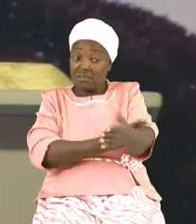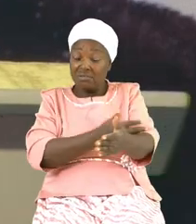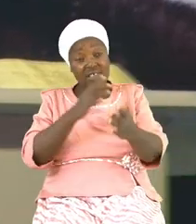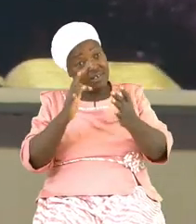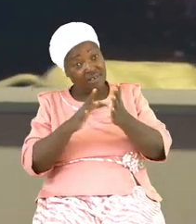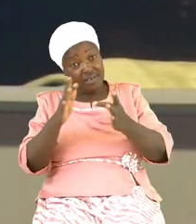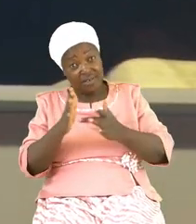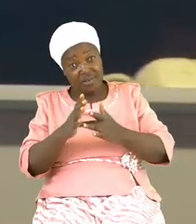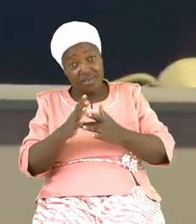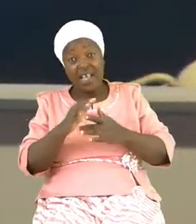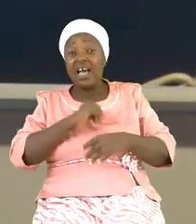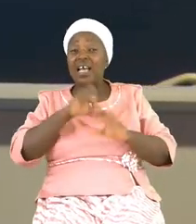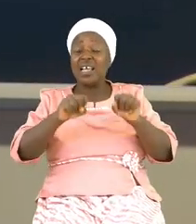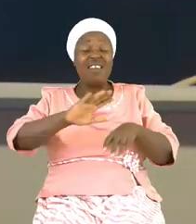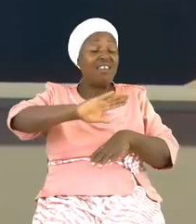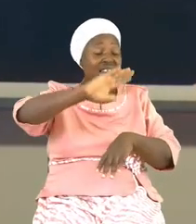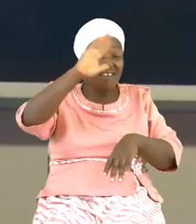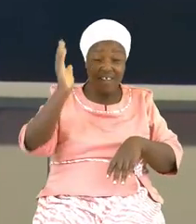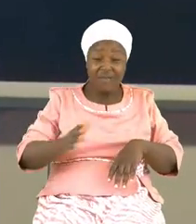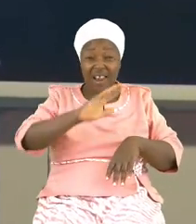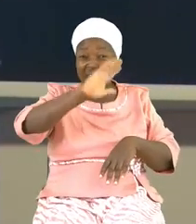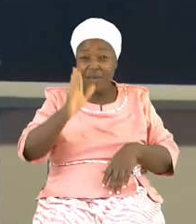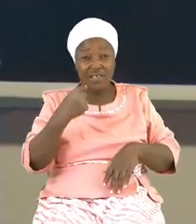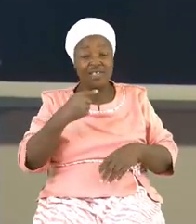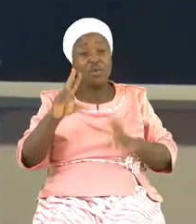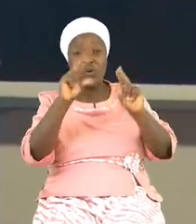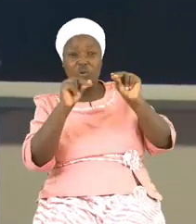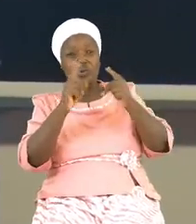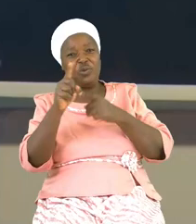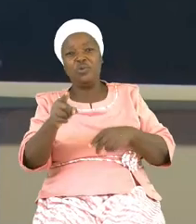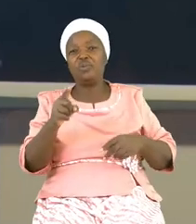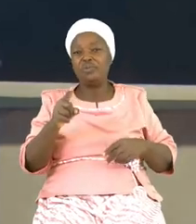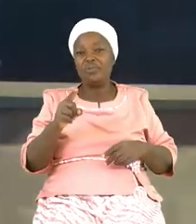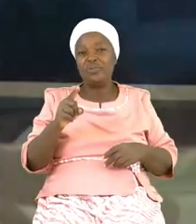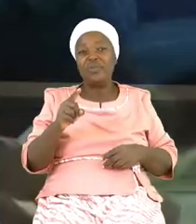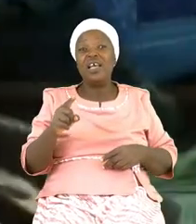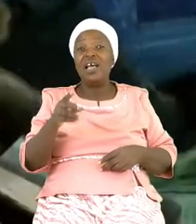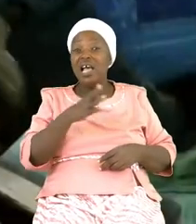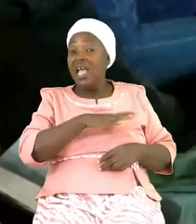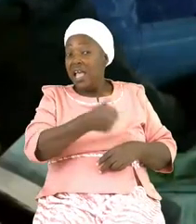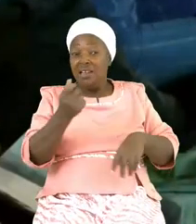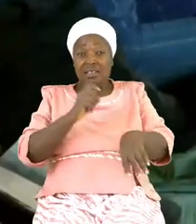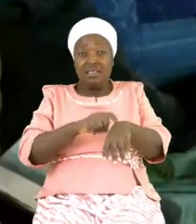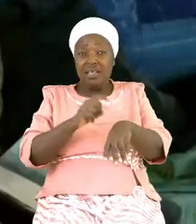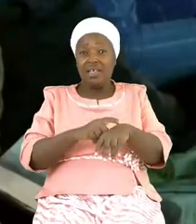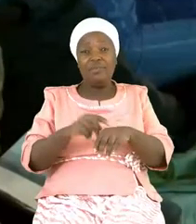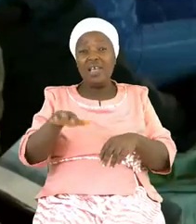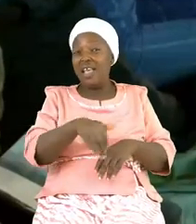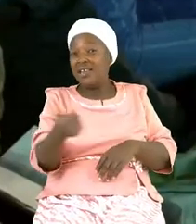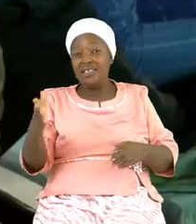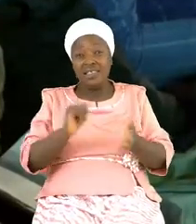can never, never say no to you. Anytime, anything you tell